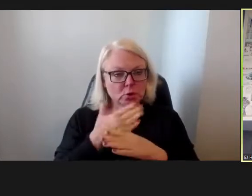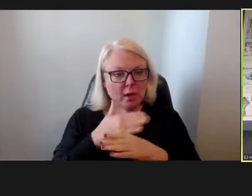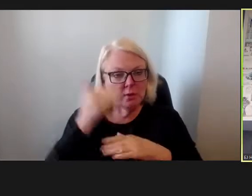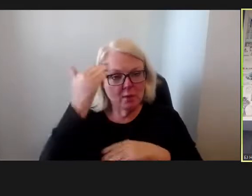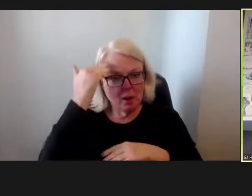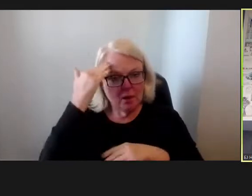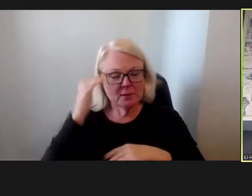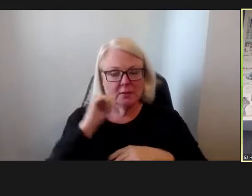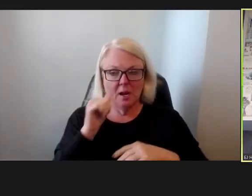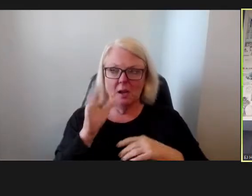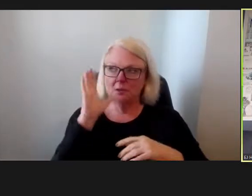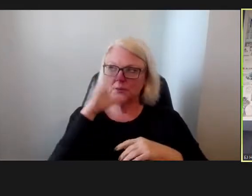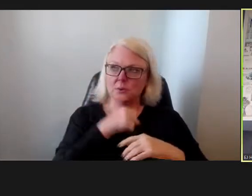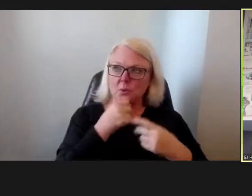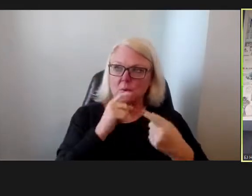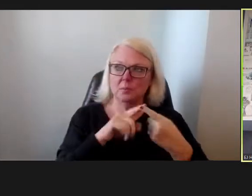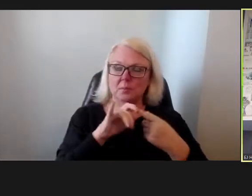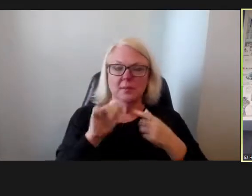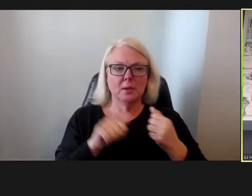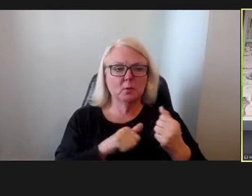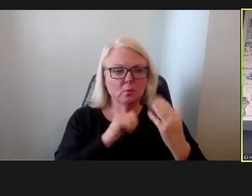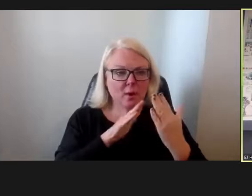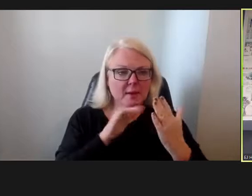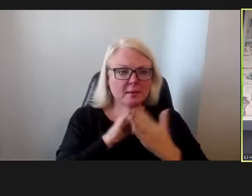doesn't assume, that addresses the power